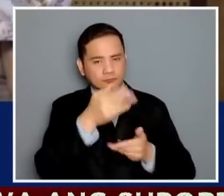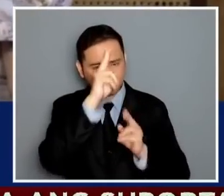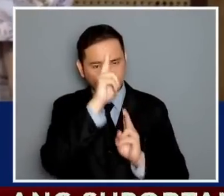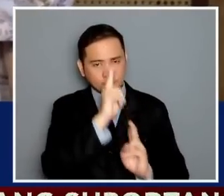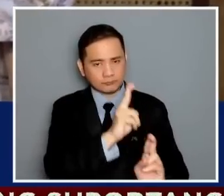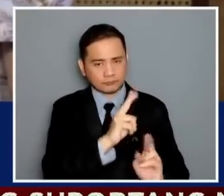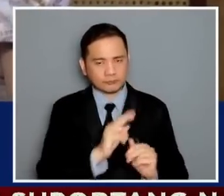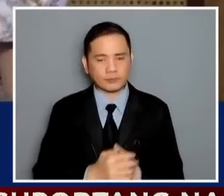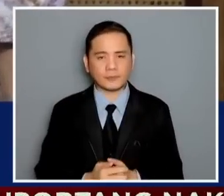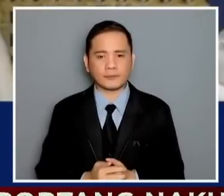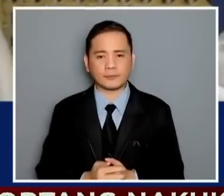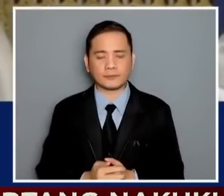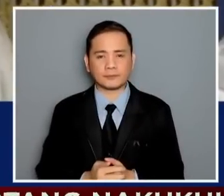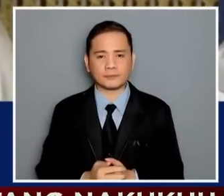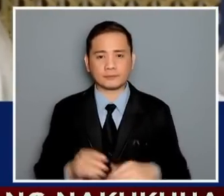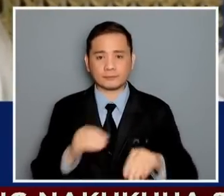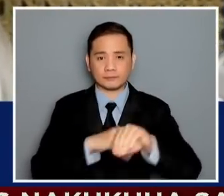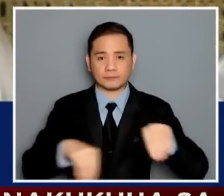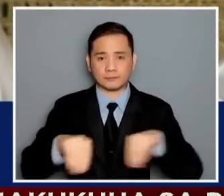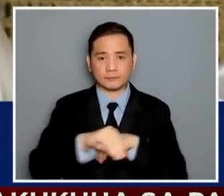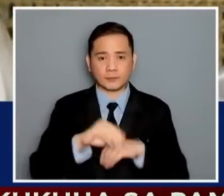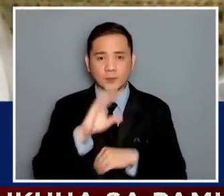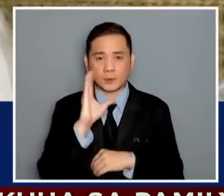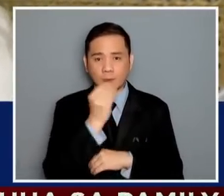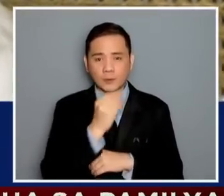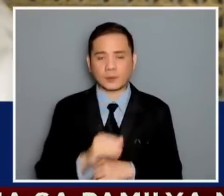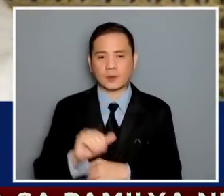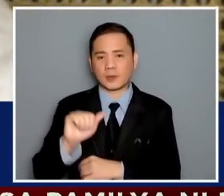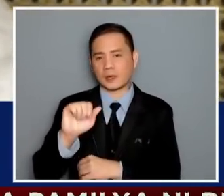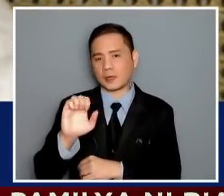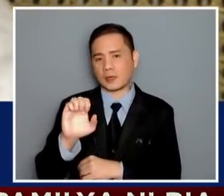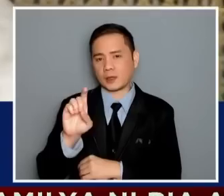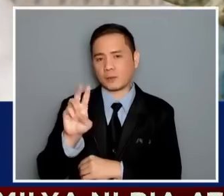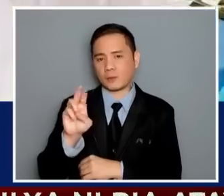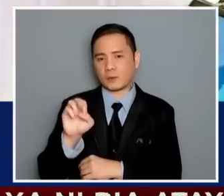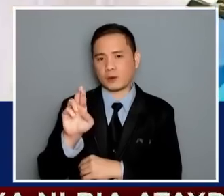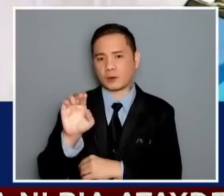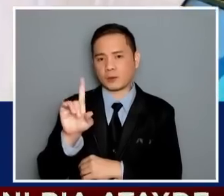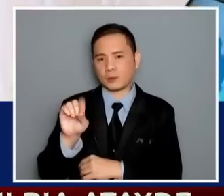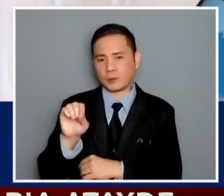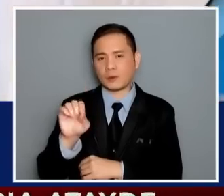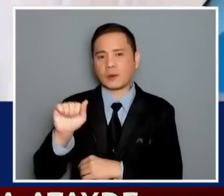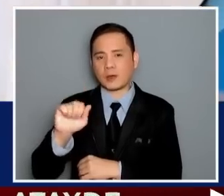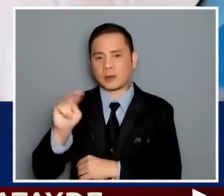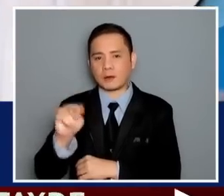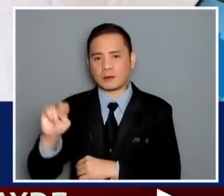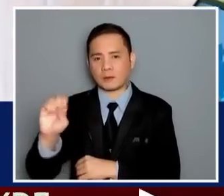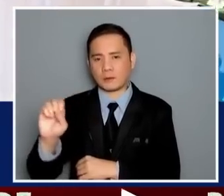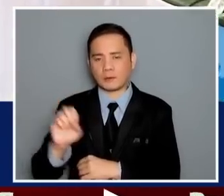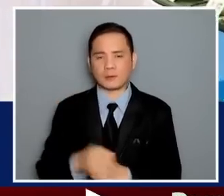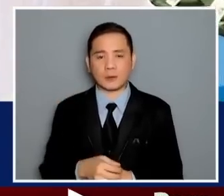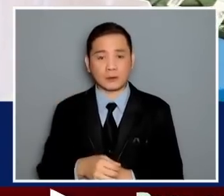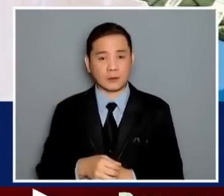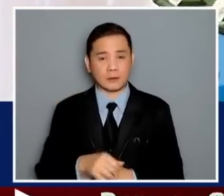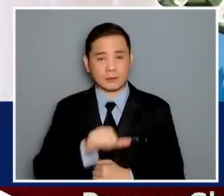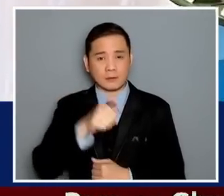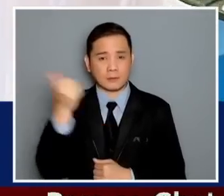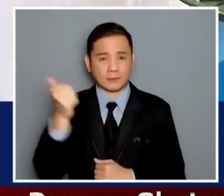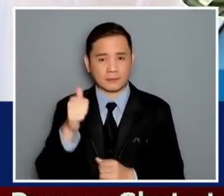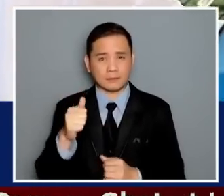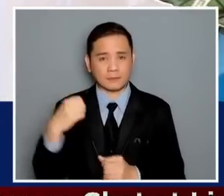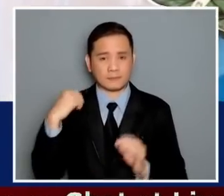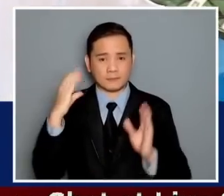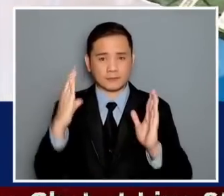ang kapalit ni Carlos na si Secretary Eduardo Anyo. Bukod kay Anyo, dalawa pang mga opisyal na nagsilbi sa administrasyon